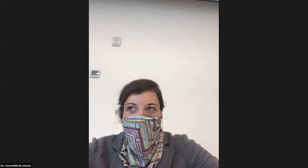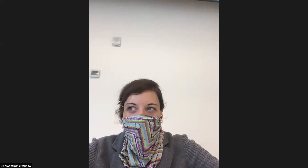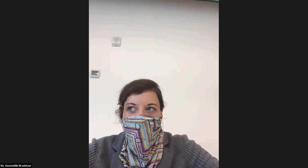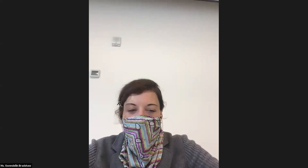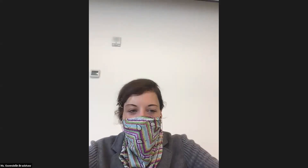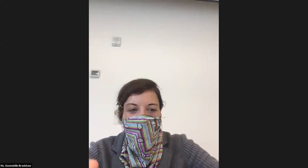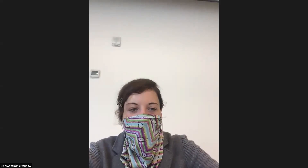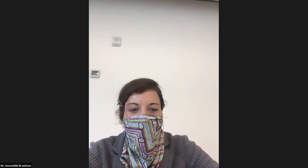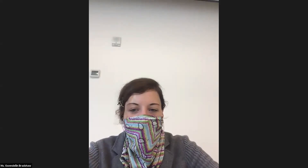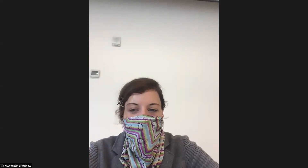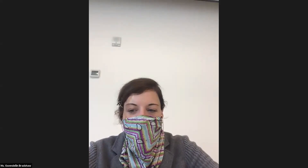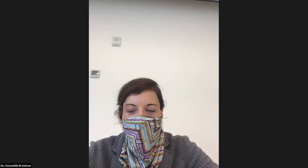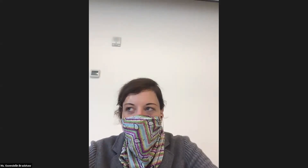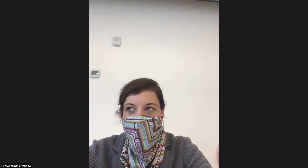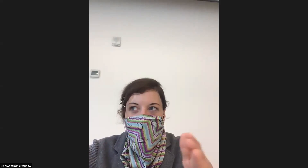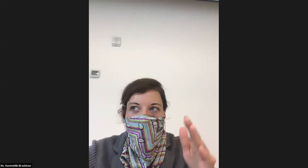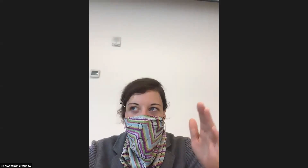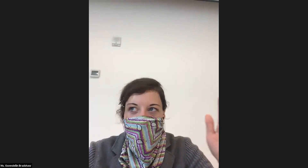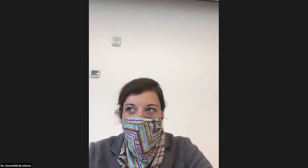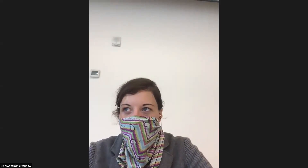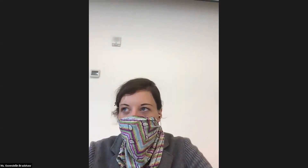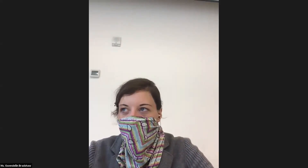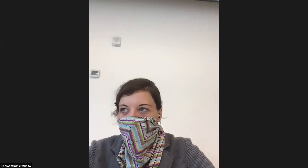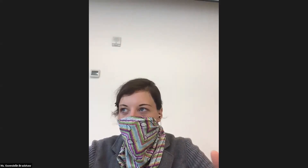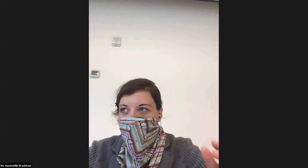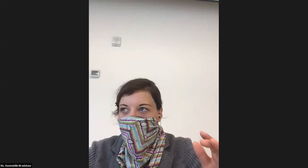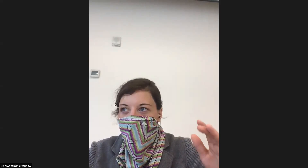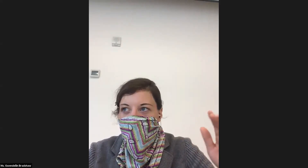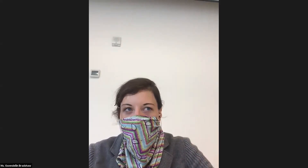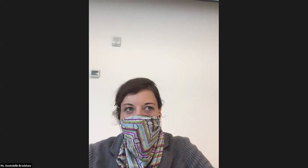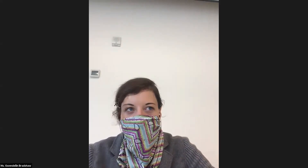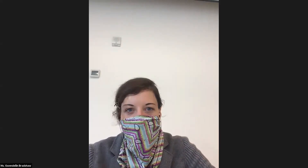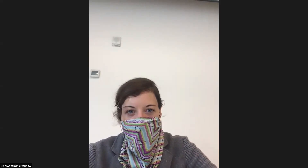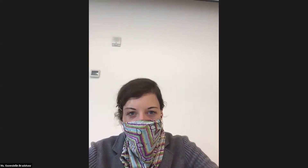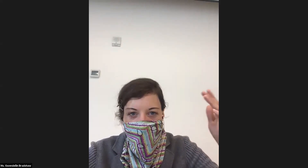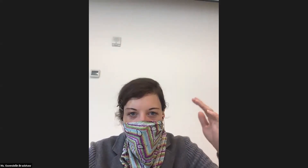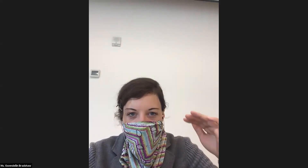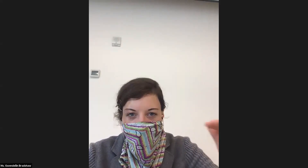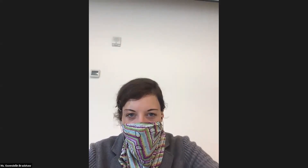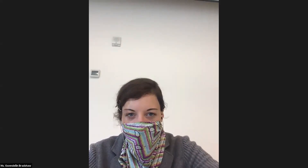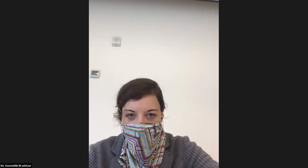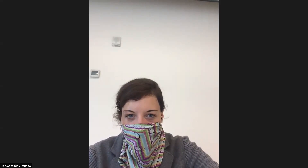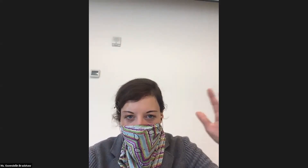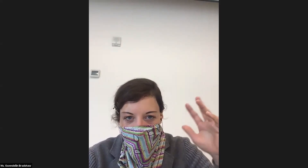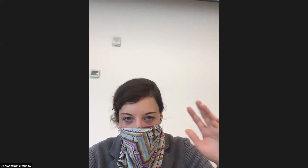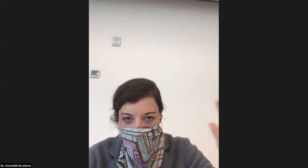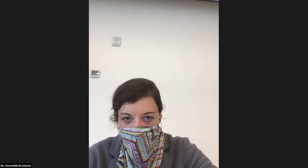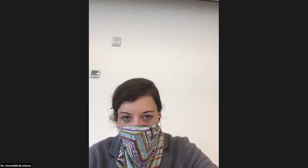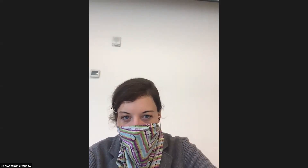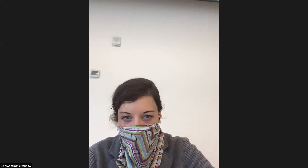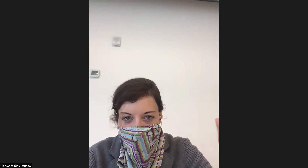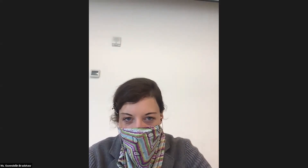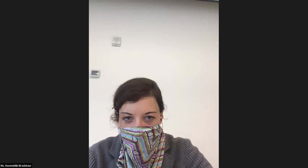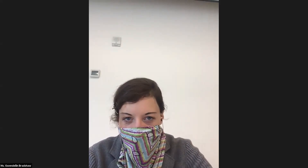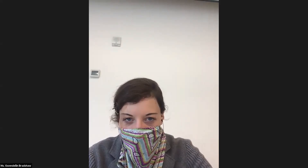like, when you're not doing comedy and you're just out like shopping, like at a store, like you create material from